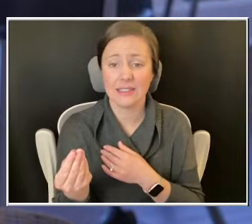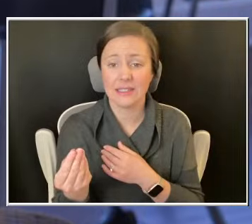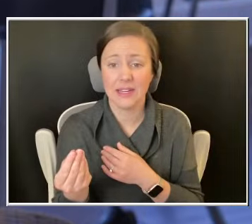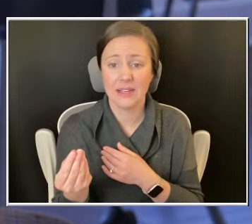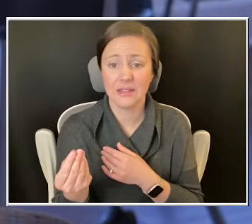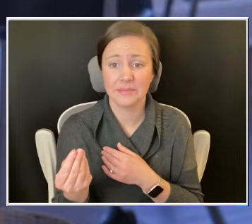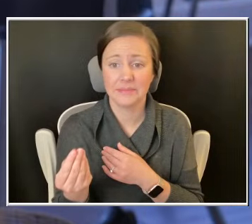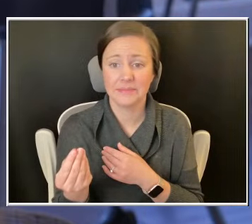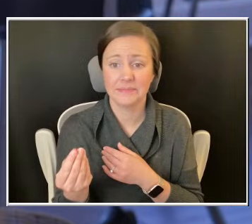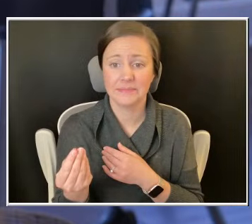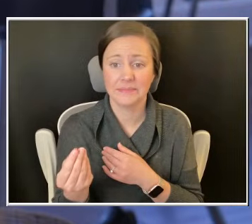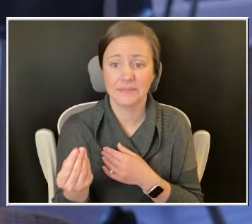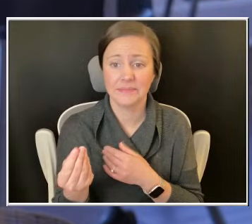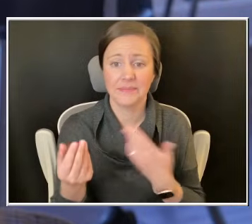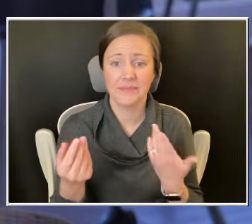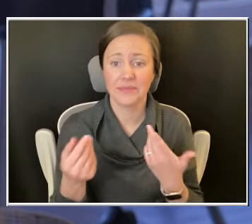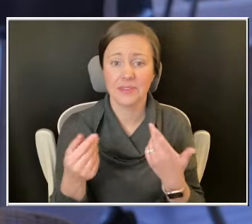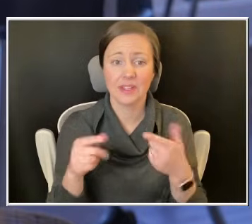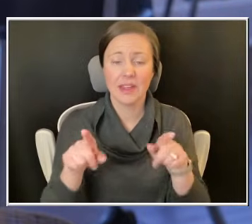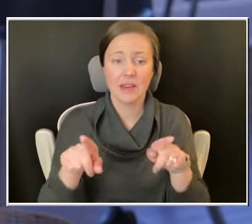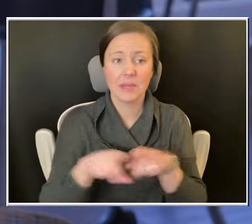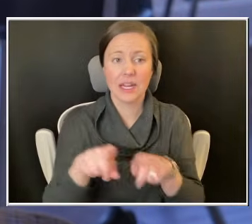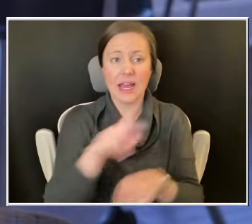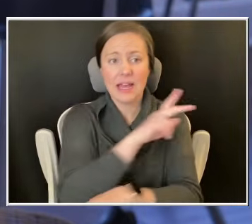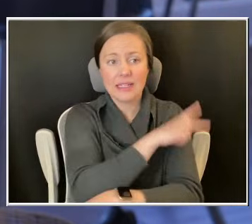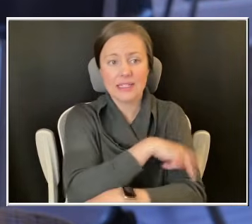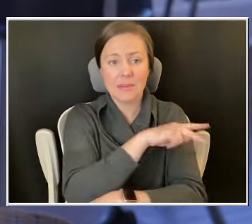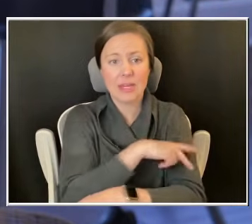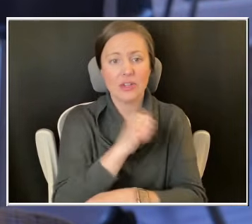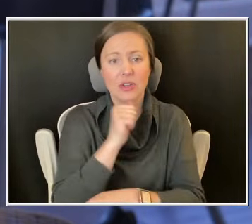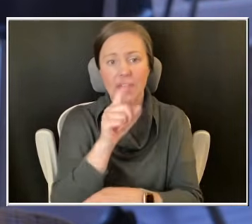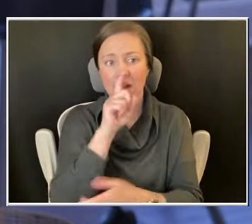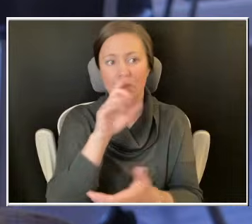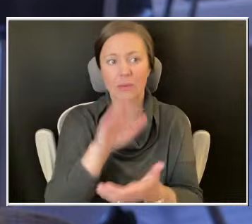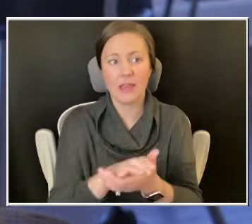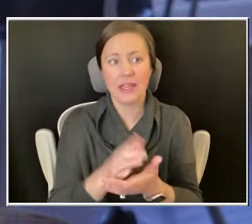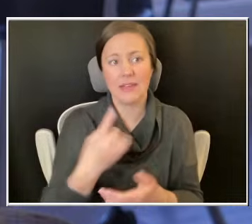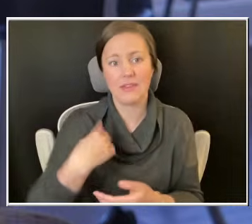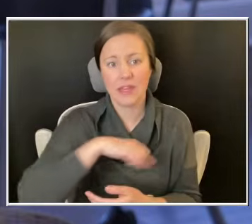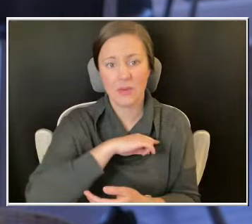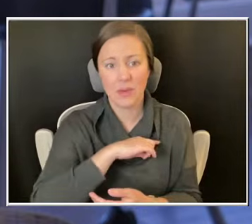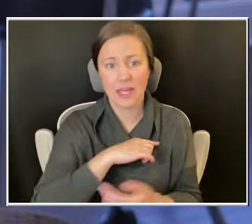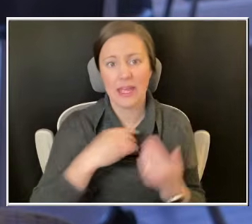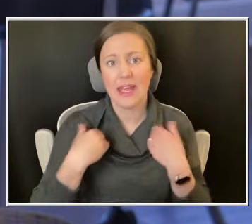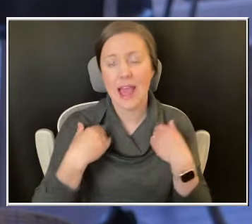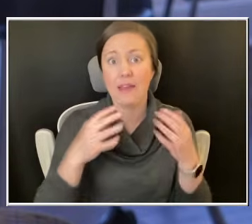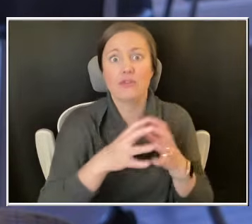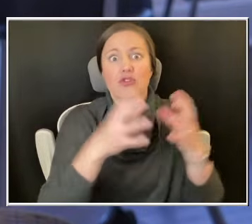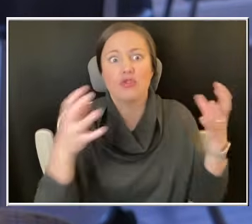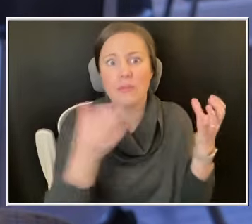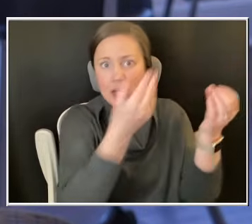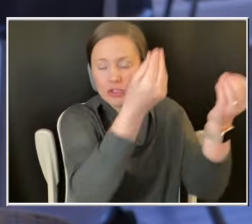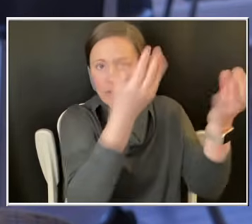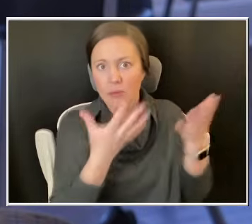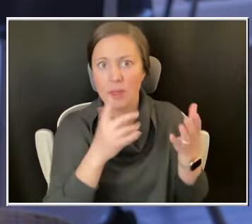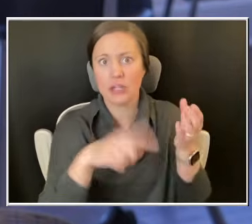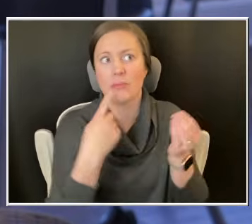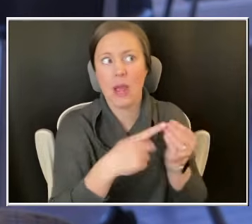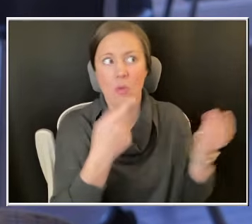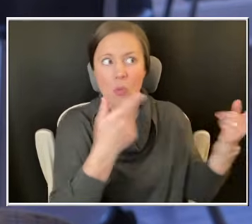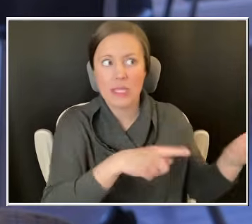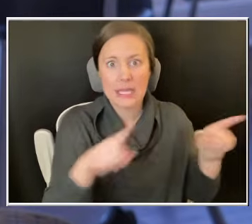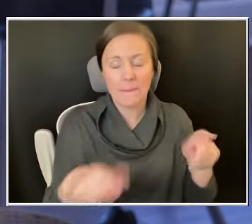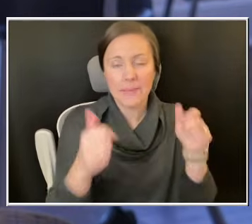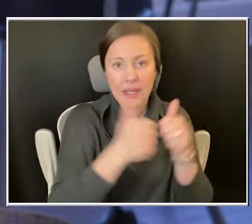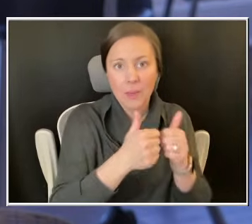as the patient, I don't believe we are given too much information about what's going on the inside,